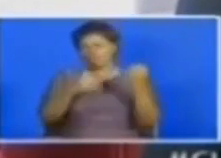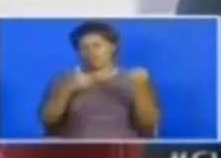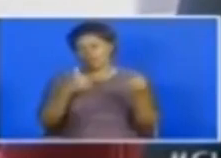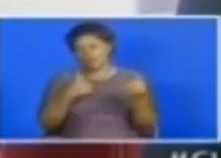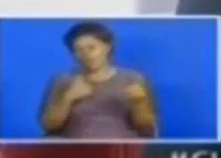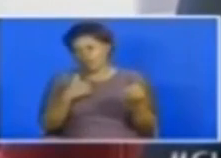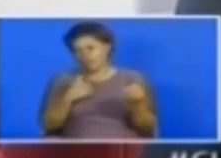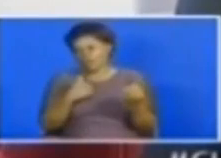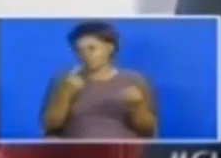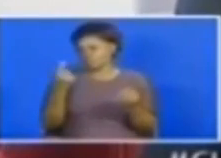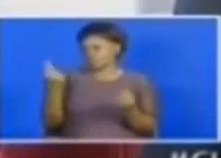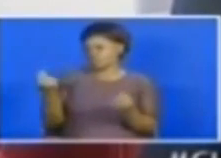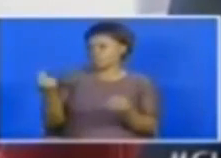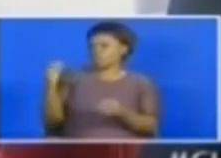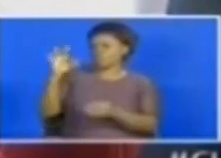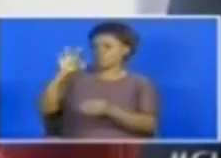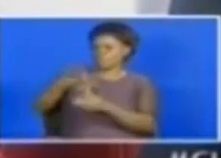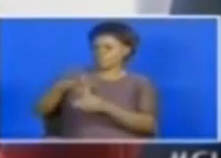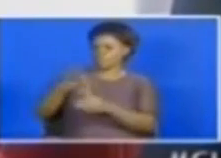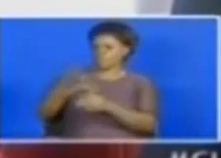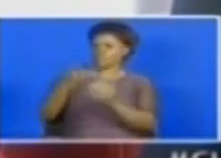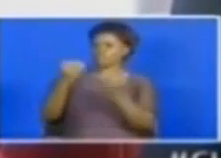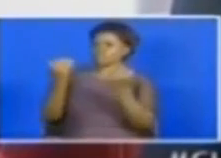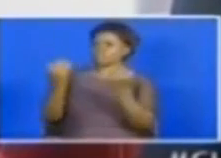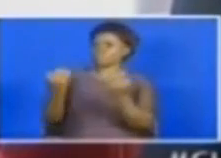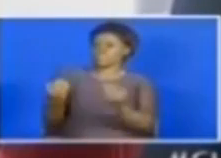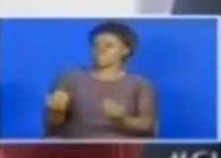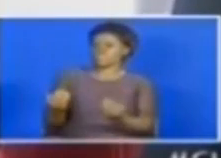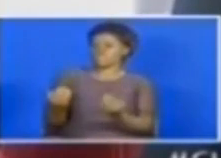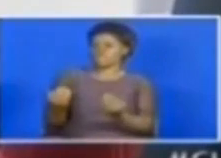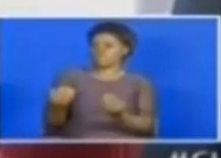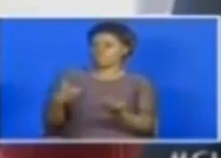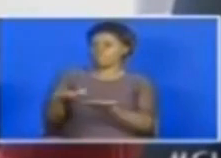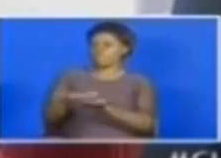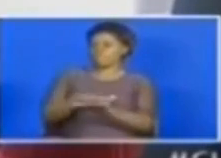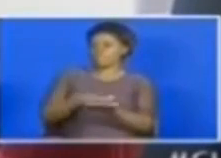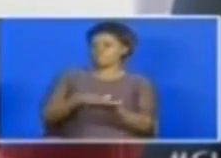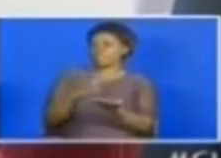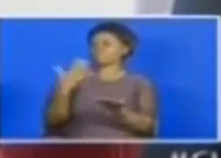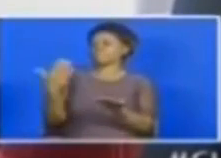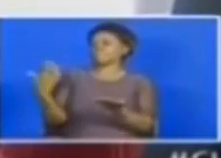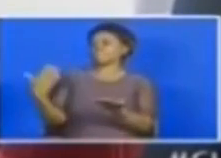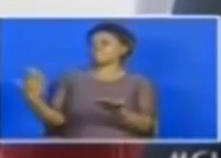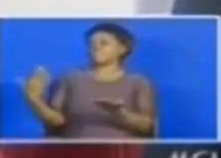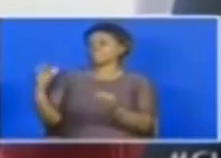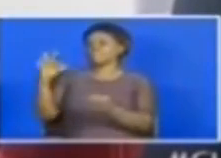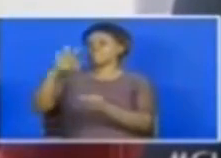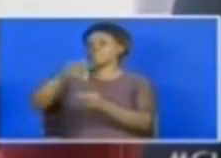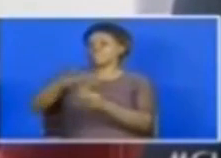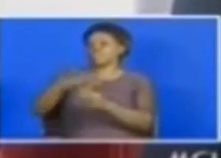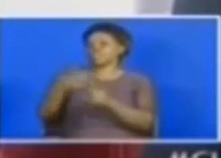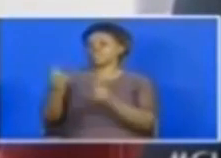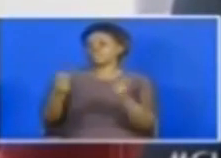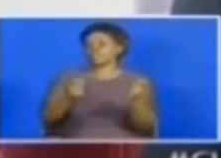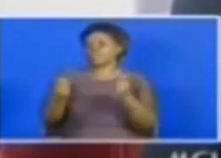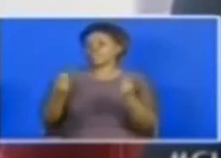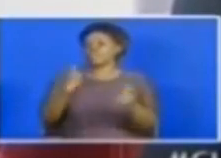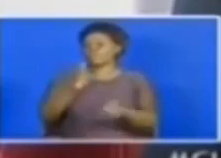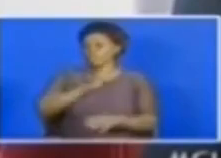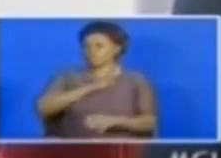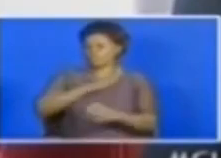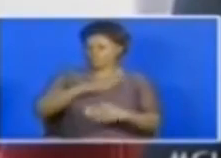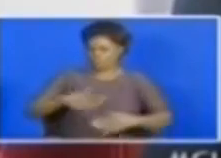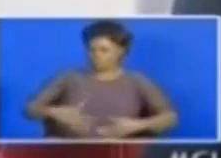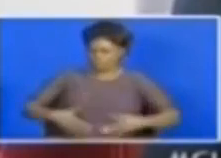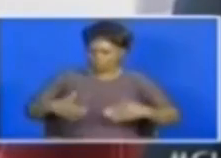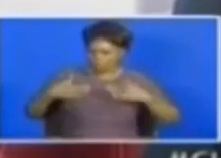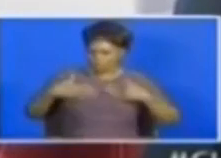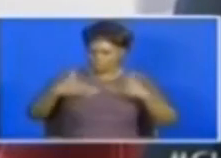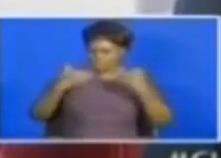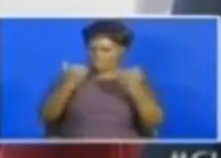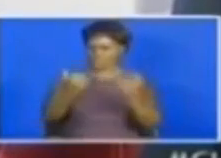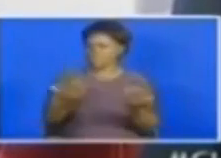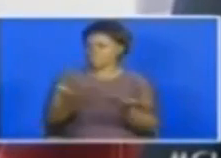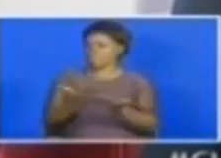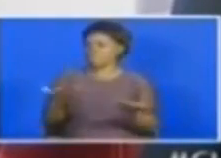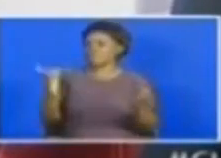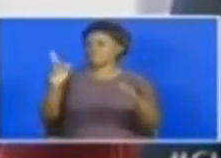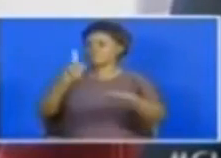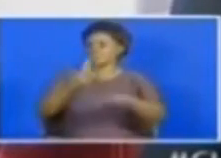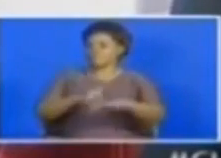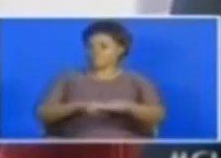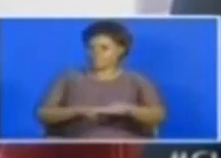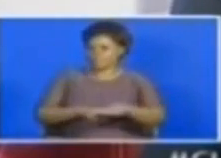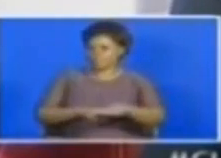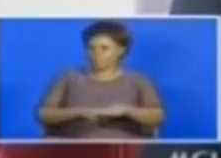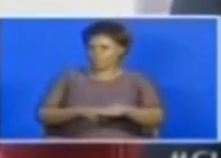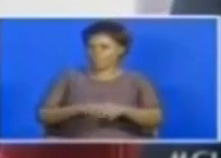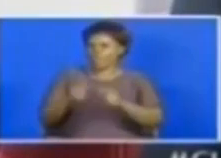a by-election, you're going to have the basic things as an election management body, you know that you're going to need at any time.